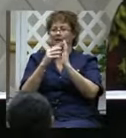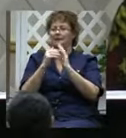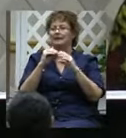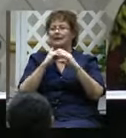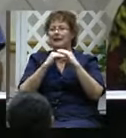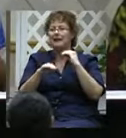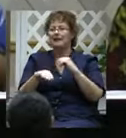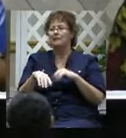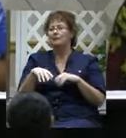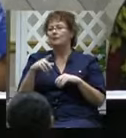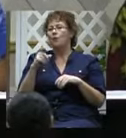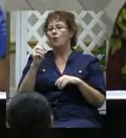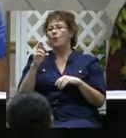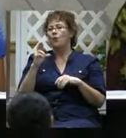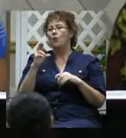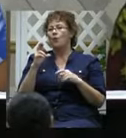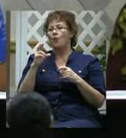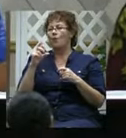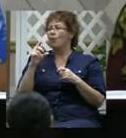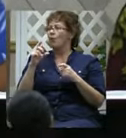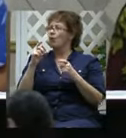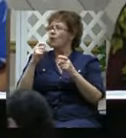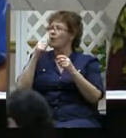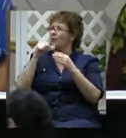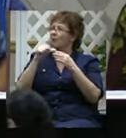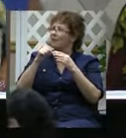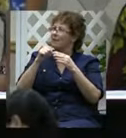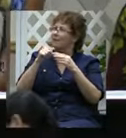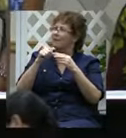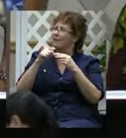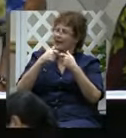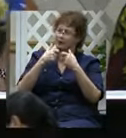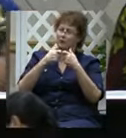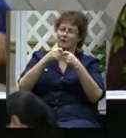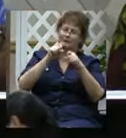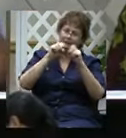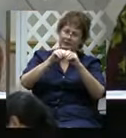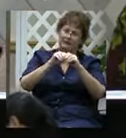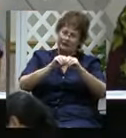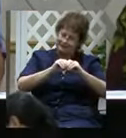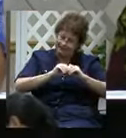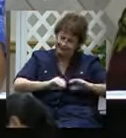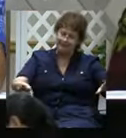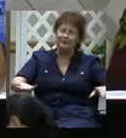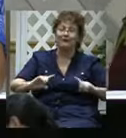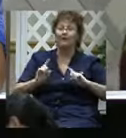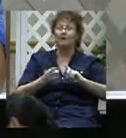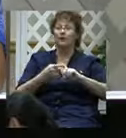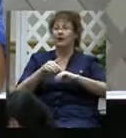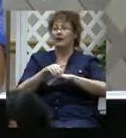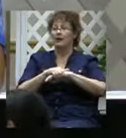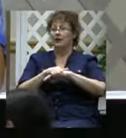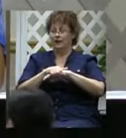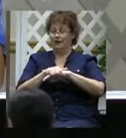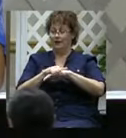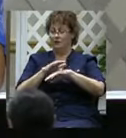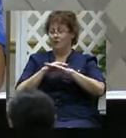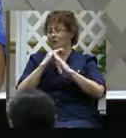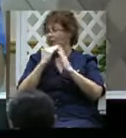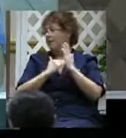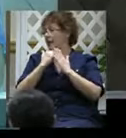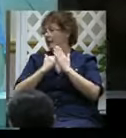or soft electronic mail, again, you want to send out the English email to everybody, all your listservs,